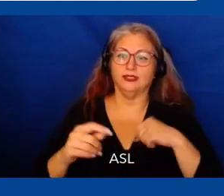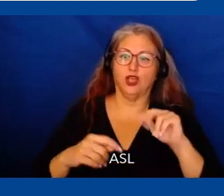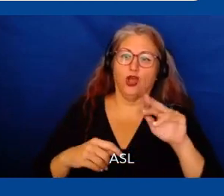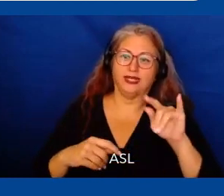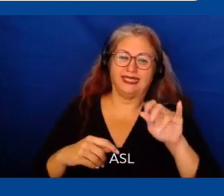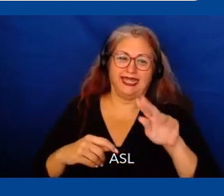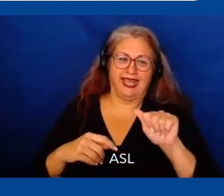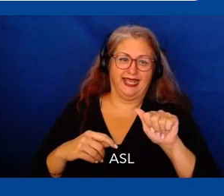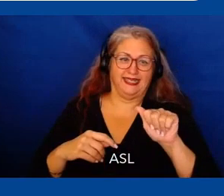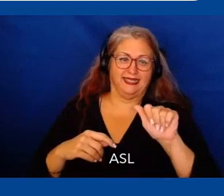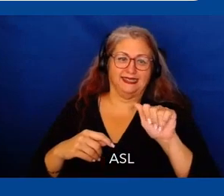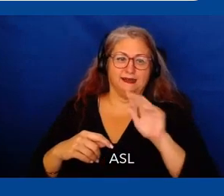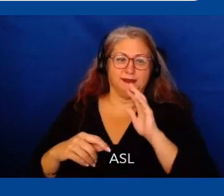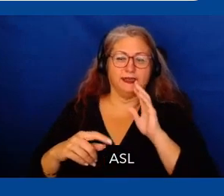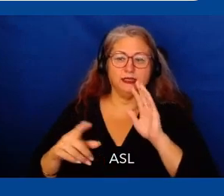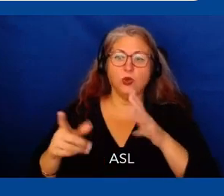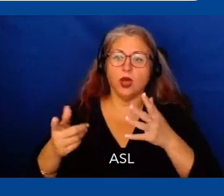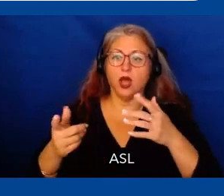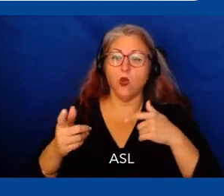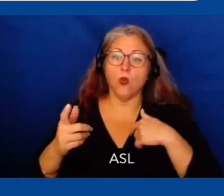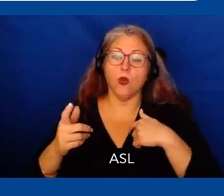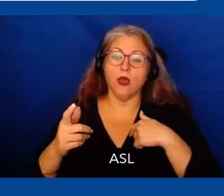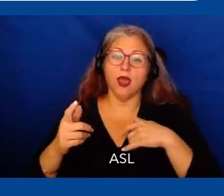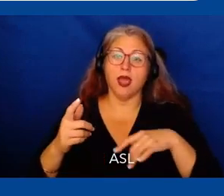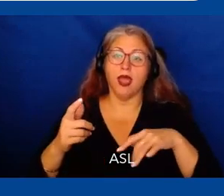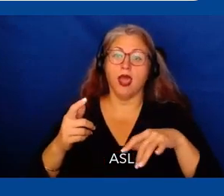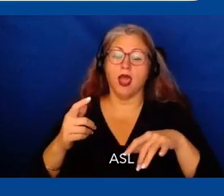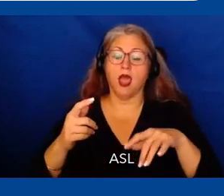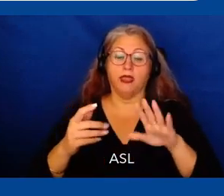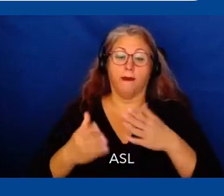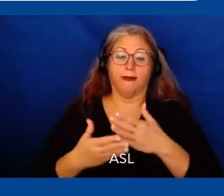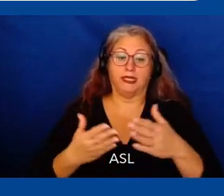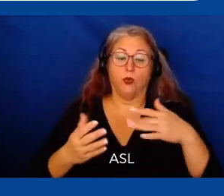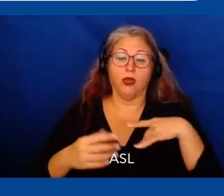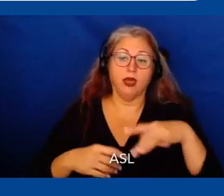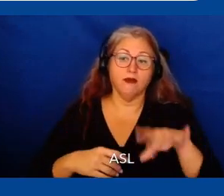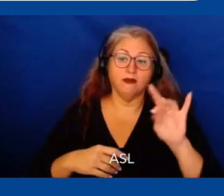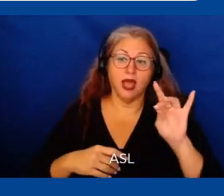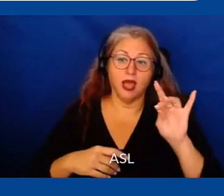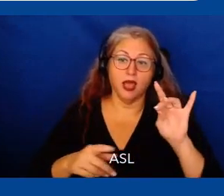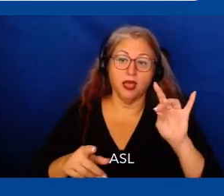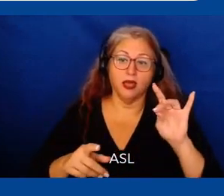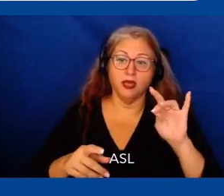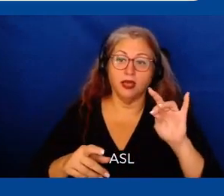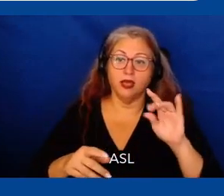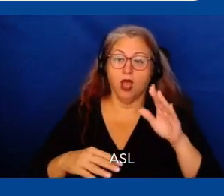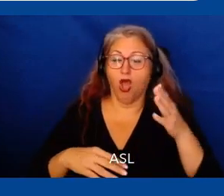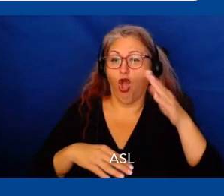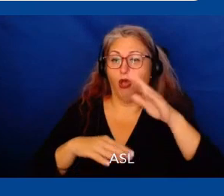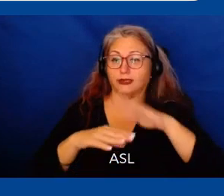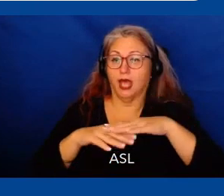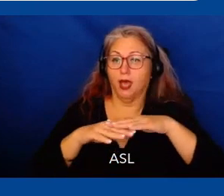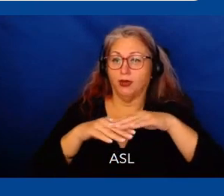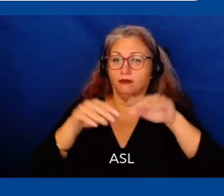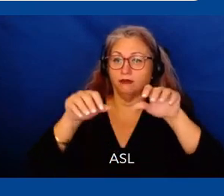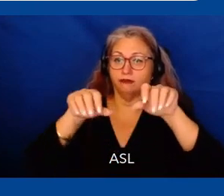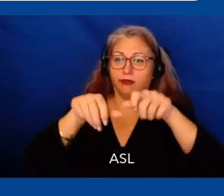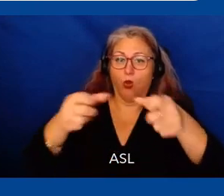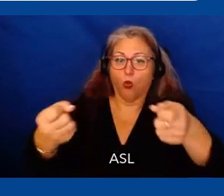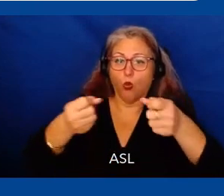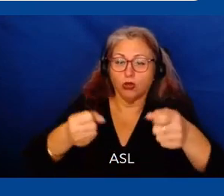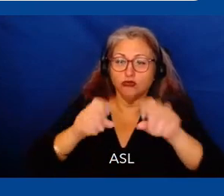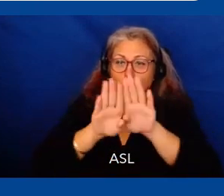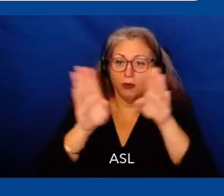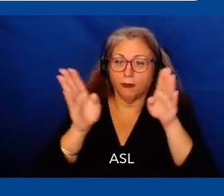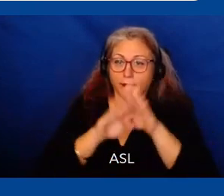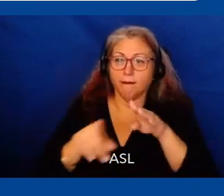speaking. Well, I found the material in the top of a wardrobe, so the